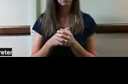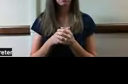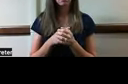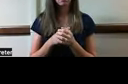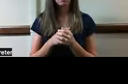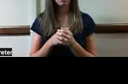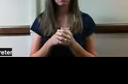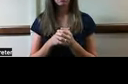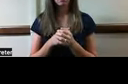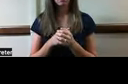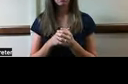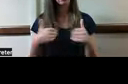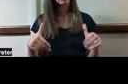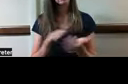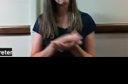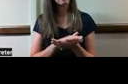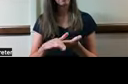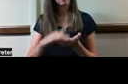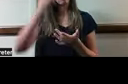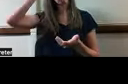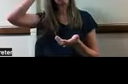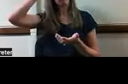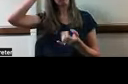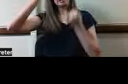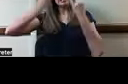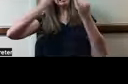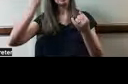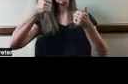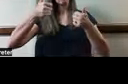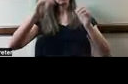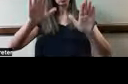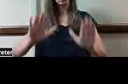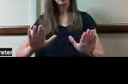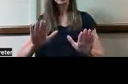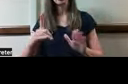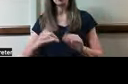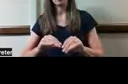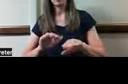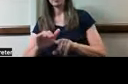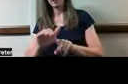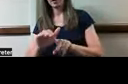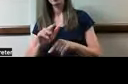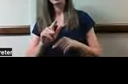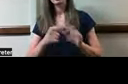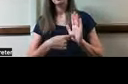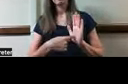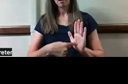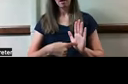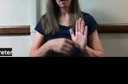This is very thoughtful. These are good ideas. And again, just as one last reminder, the model here would be